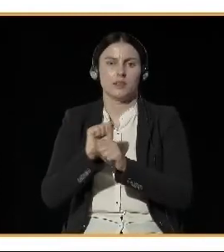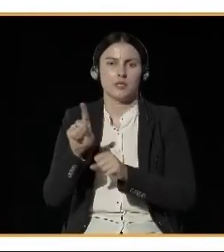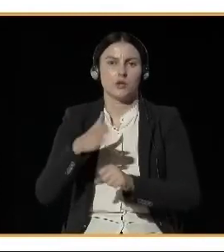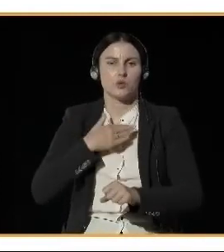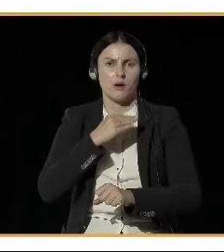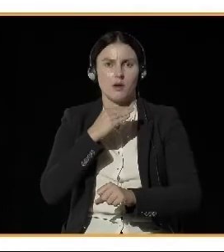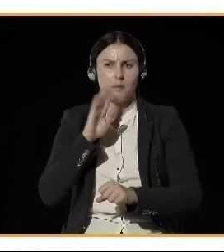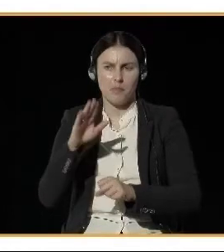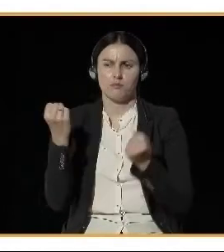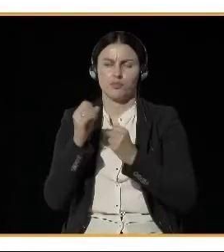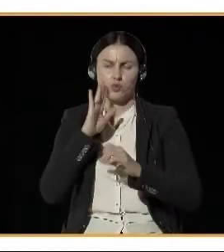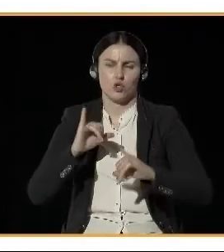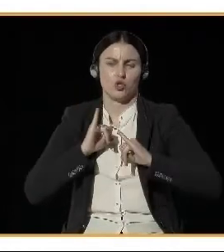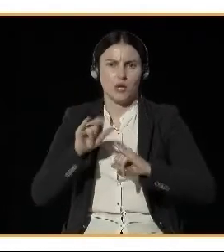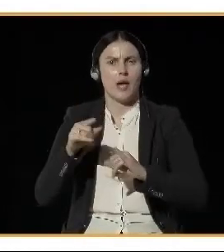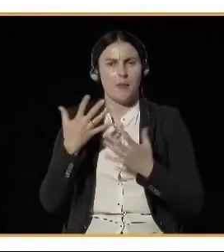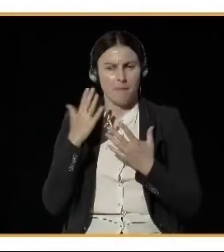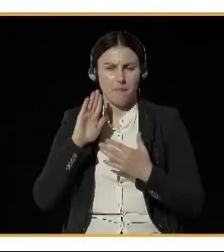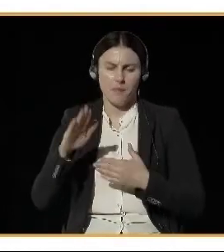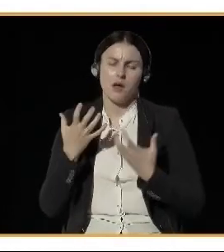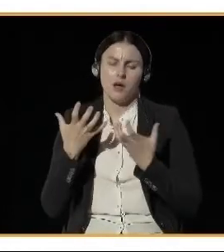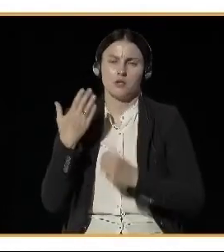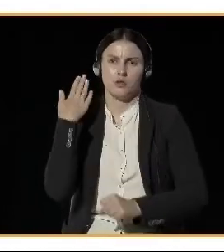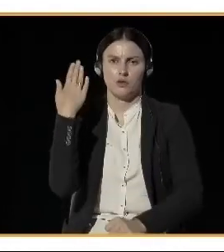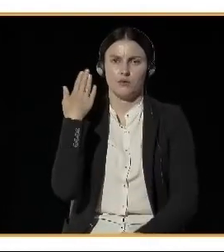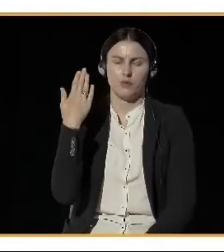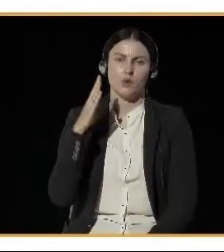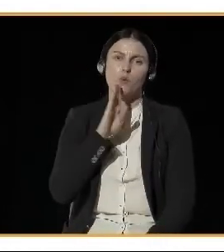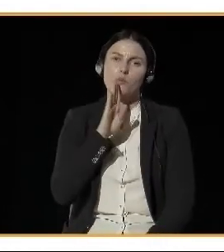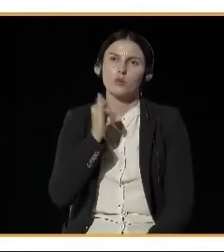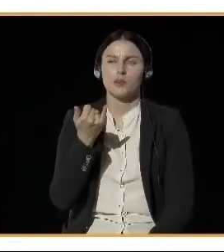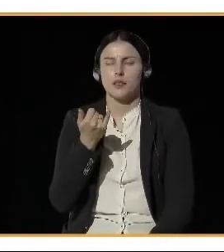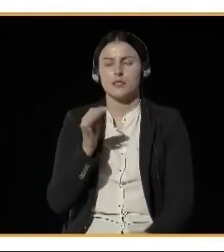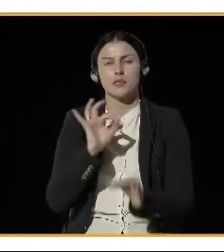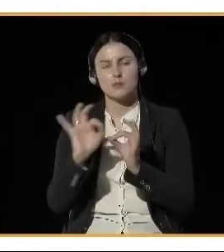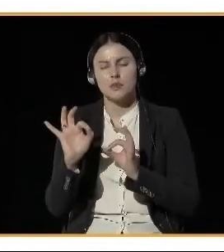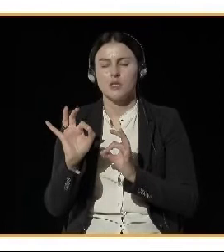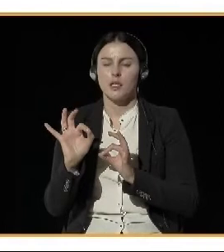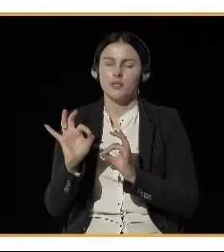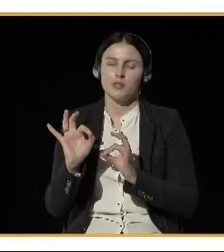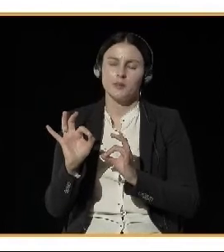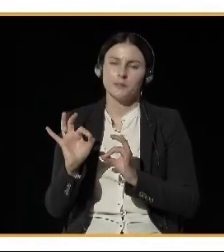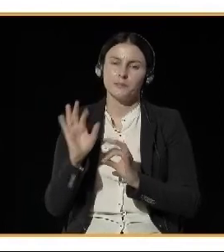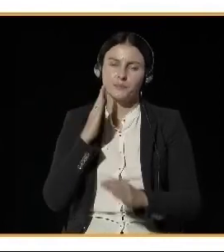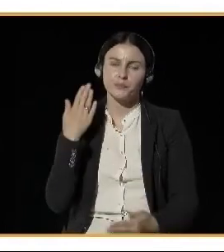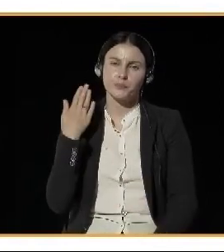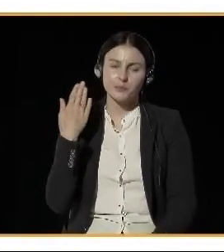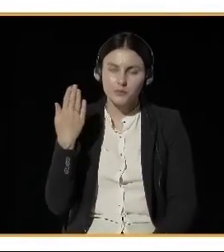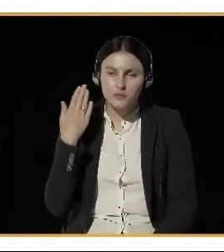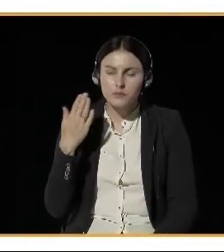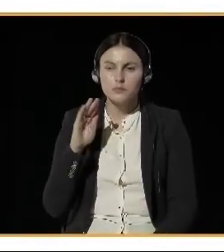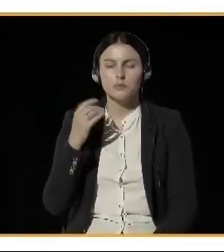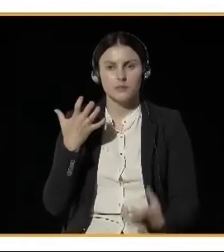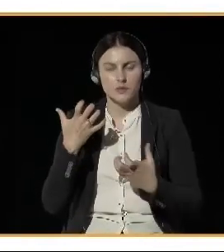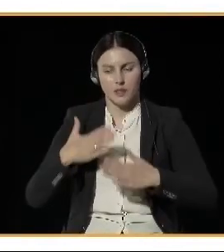and thus they contribute to establishing a strong interpersonal relationships and creating the local bonds.